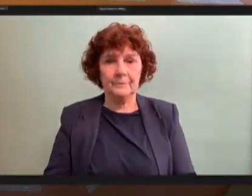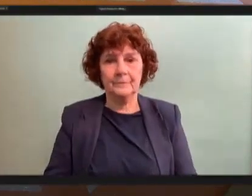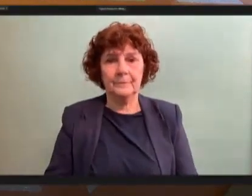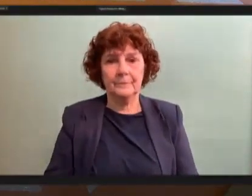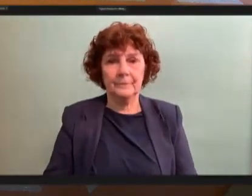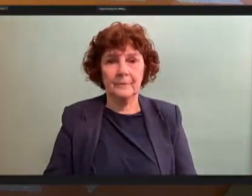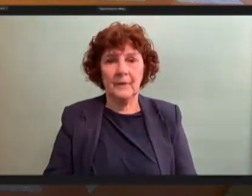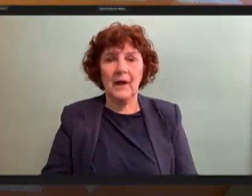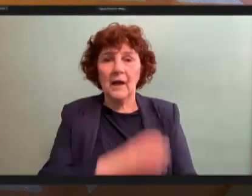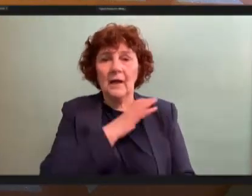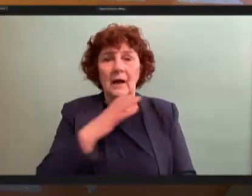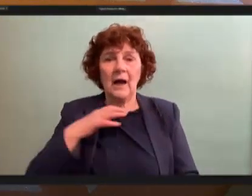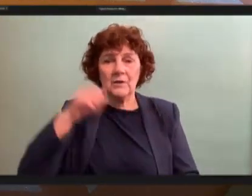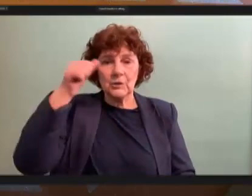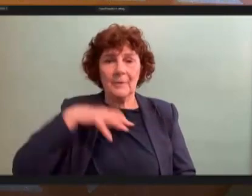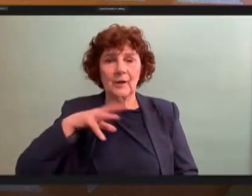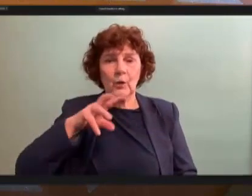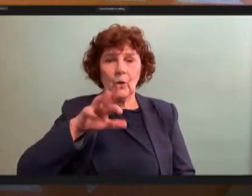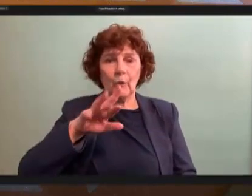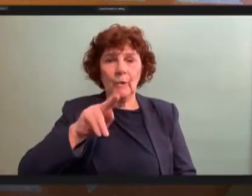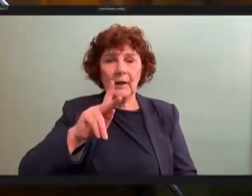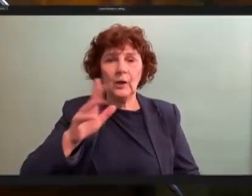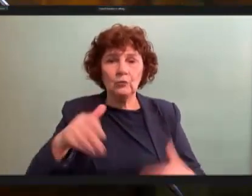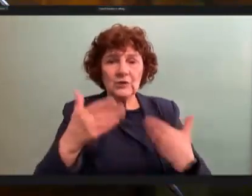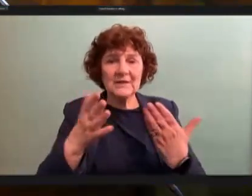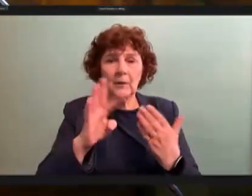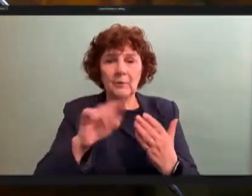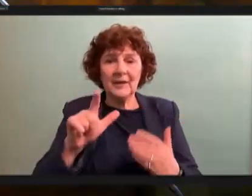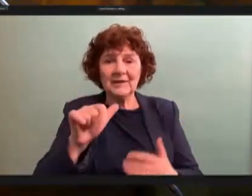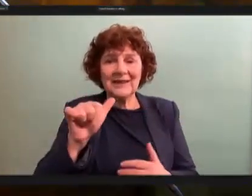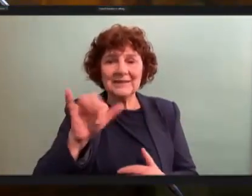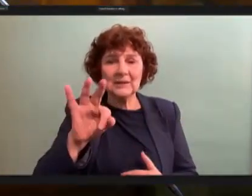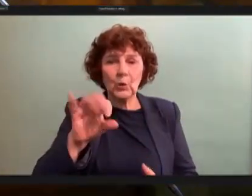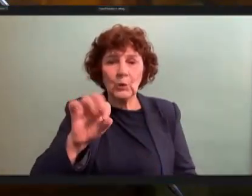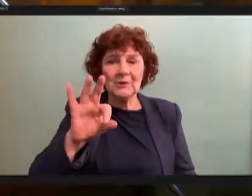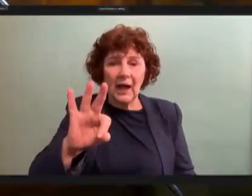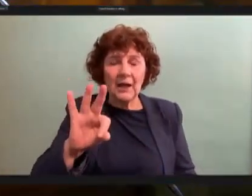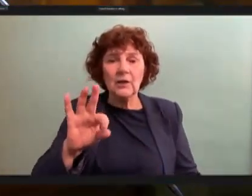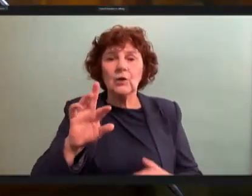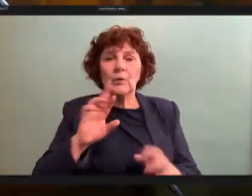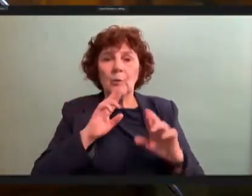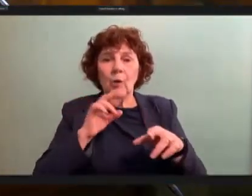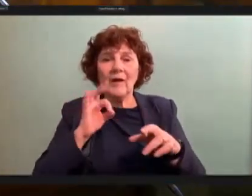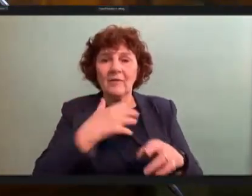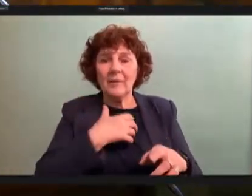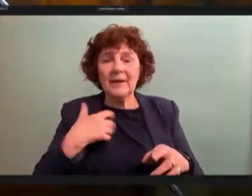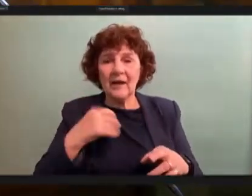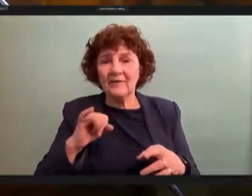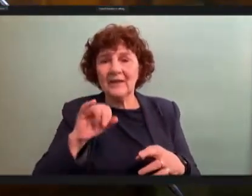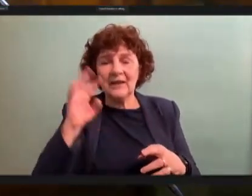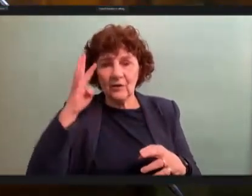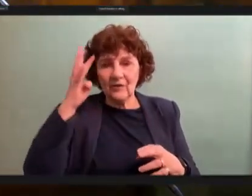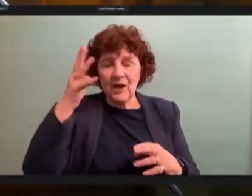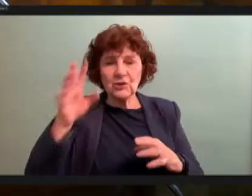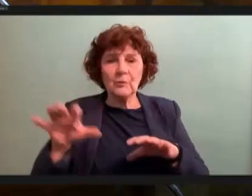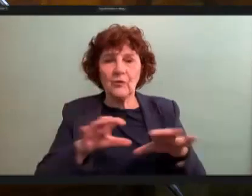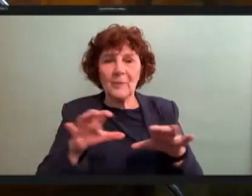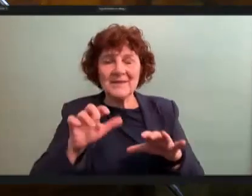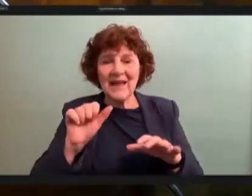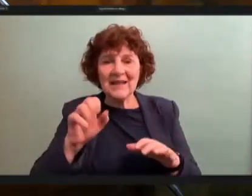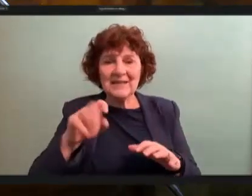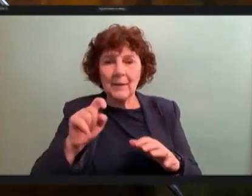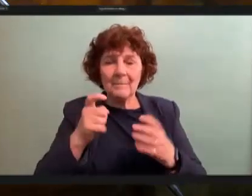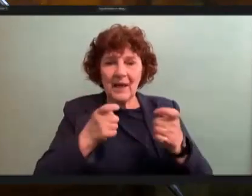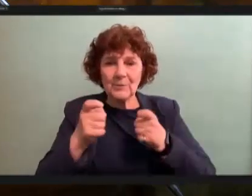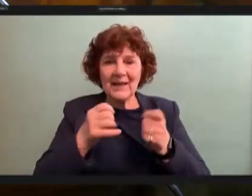Councilman Warwick presents Bill number 1909, reported to Committee on Innovation, Performance, Asset Management, and Technology for September